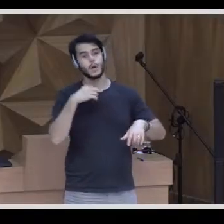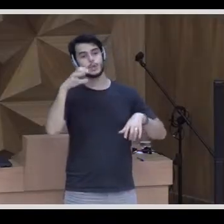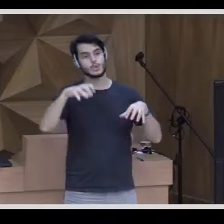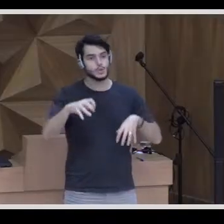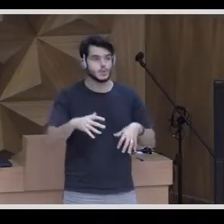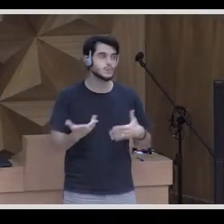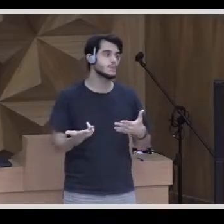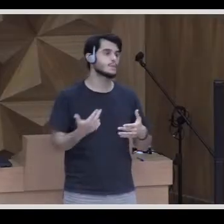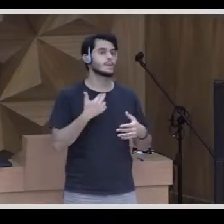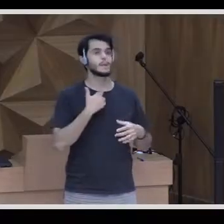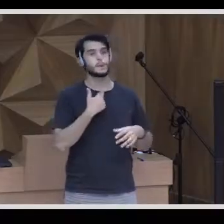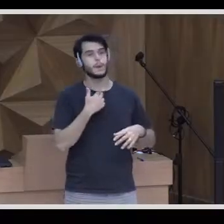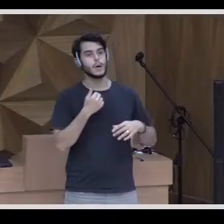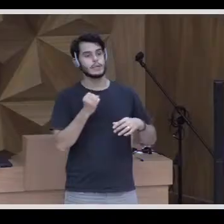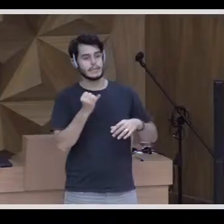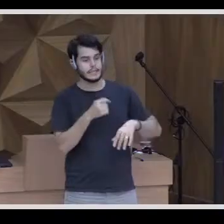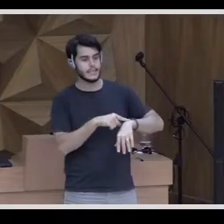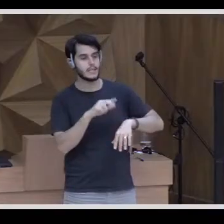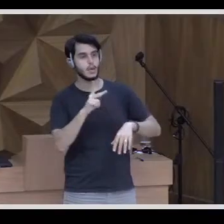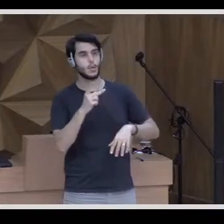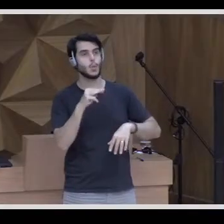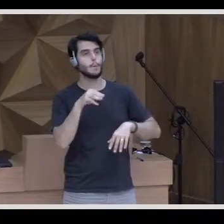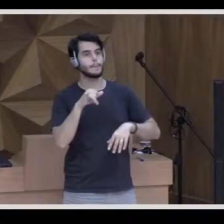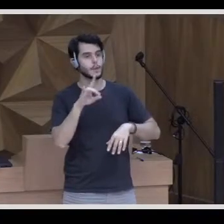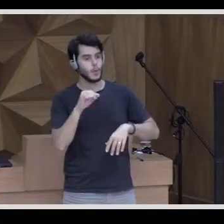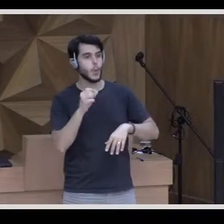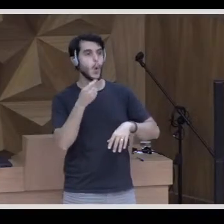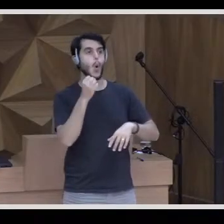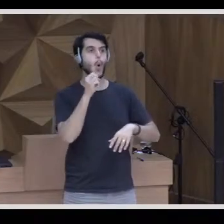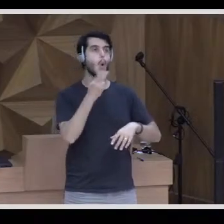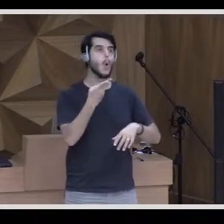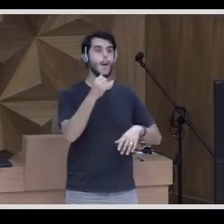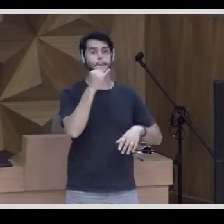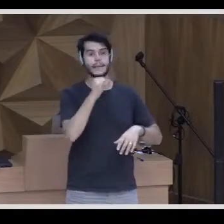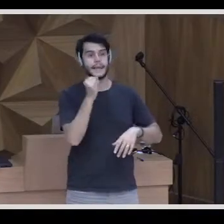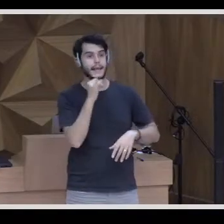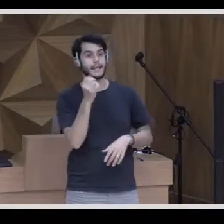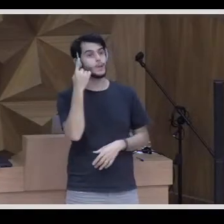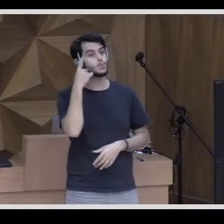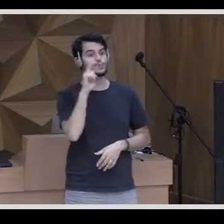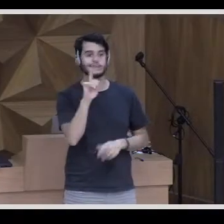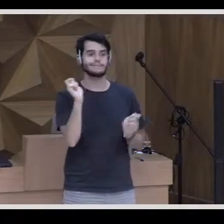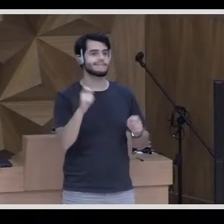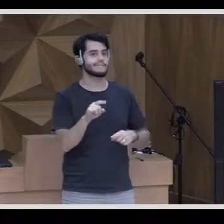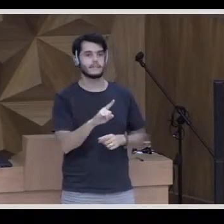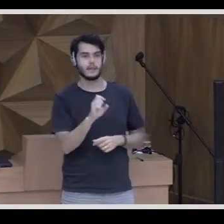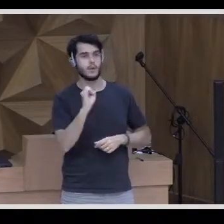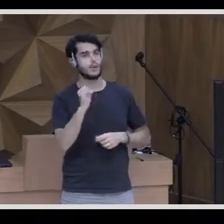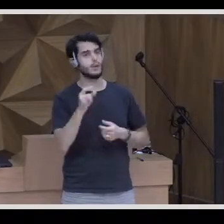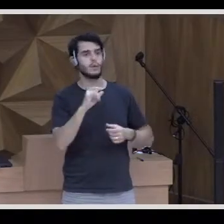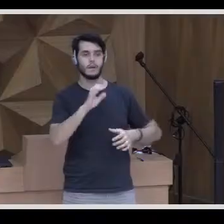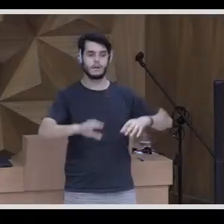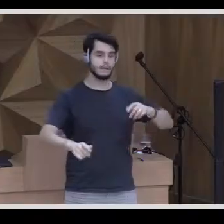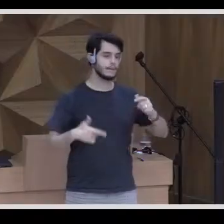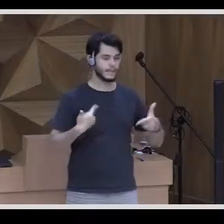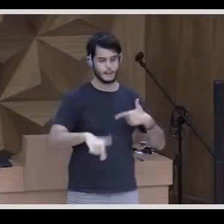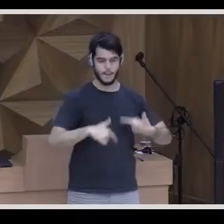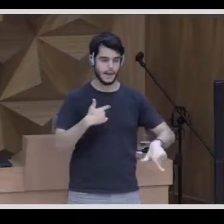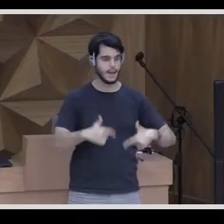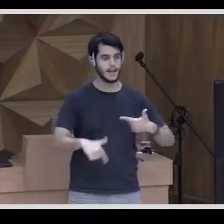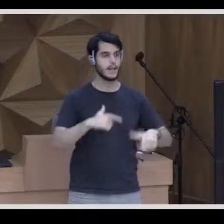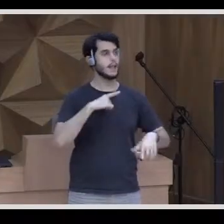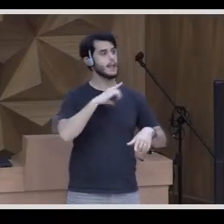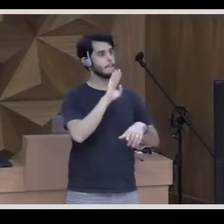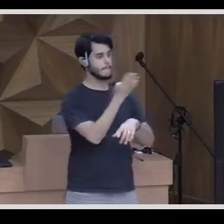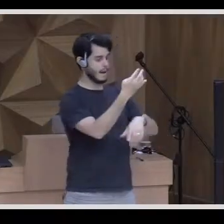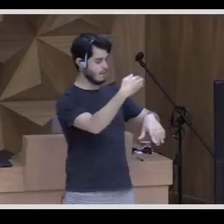battery life wasn't good enough to last even a whole day's work. So the sorts of problems you might expect, which led very quickly to